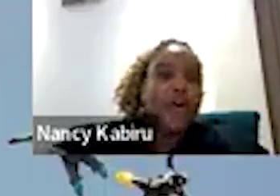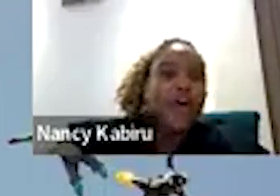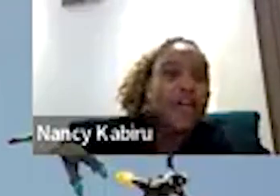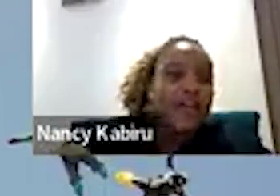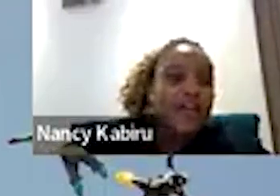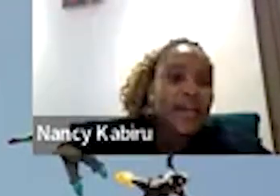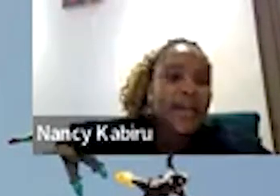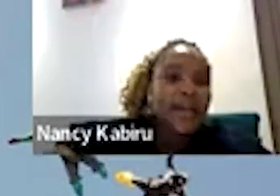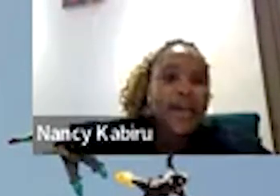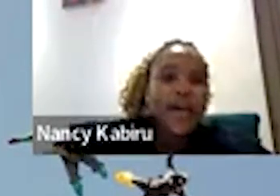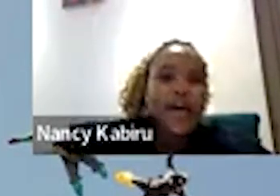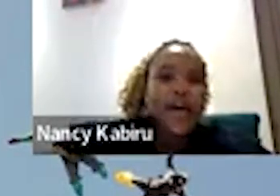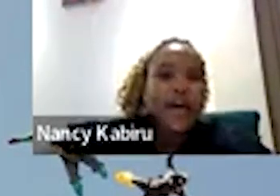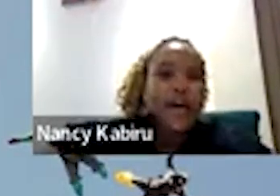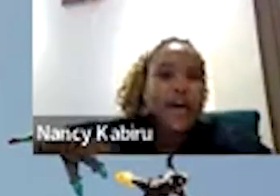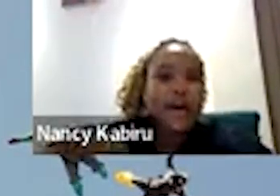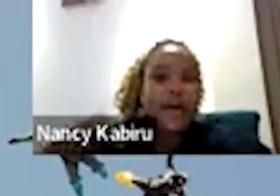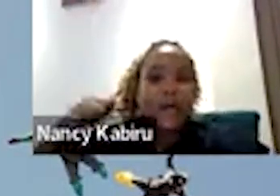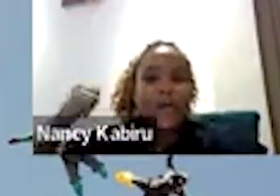Moving on.